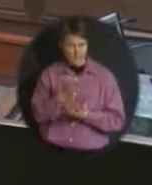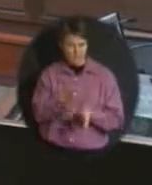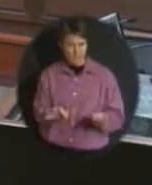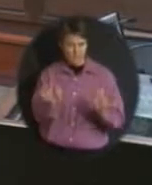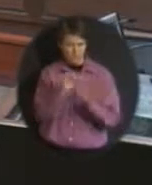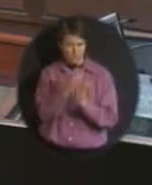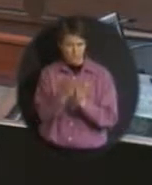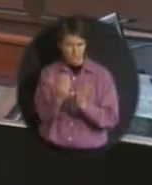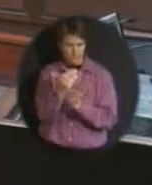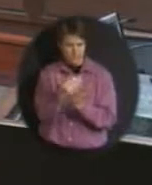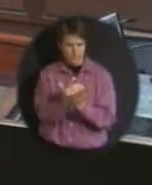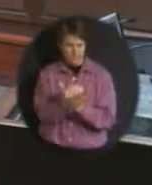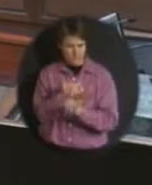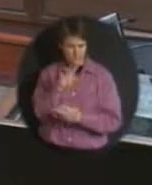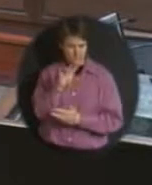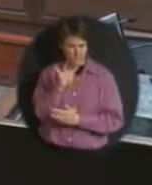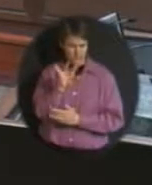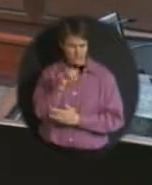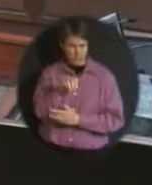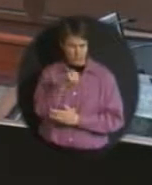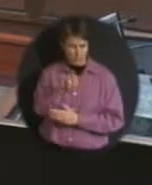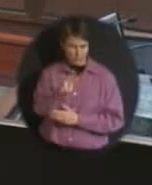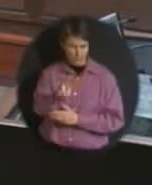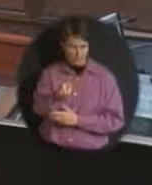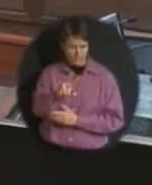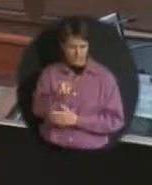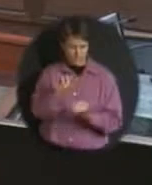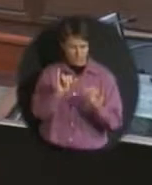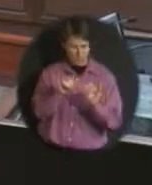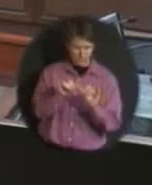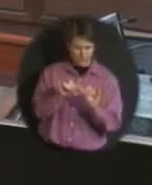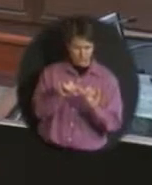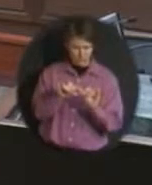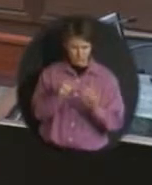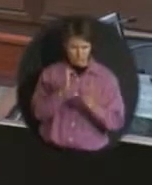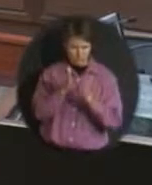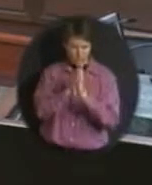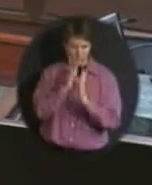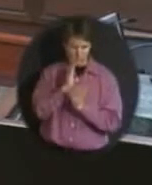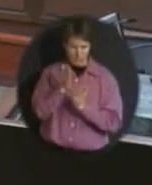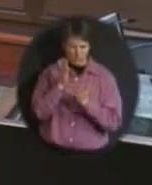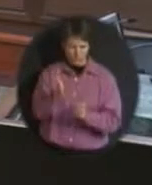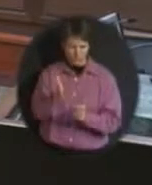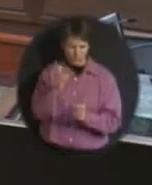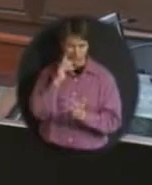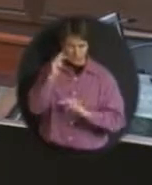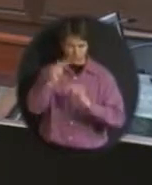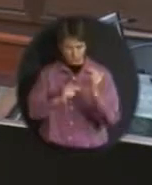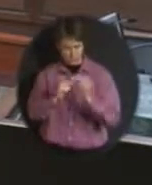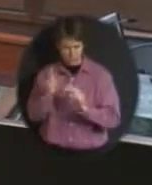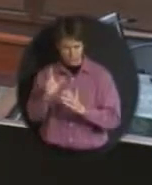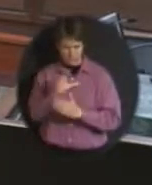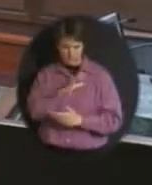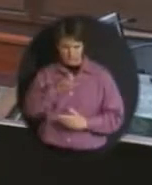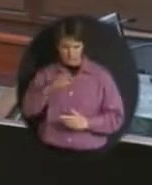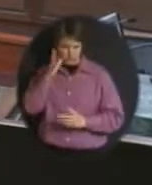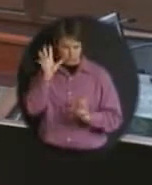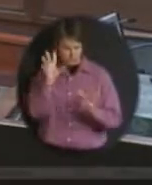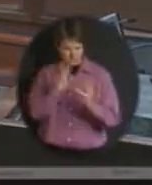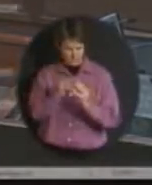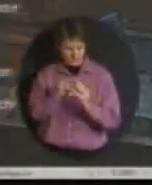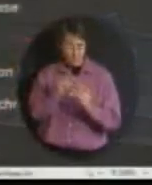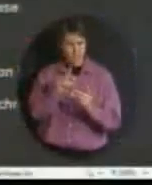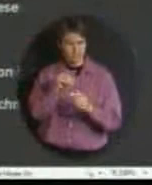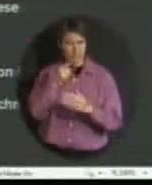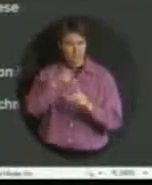on there, which would be 8.07, which would be the architectural engineering request for proposal, and the construction committee will be meeting this month to